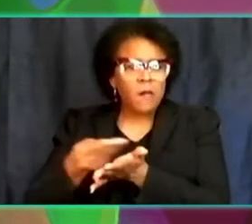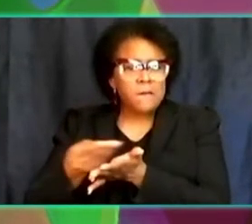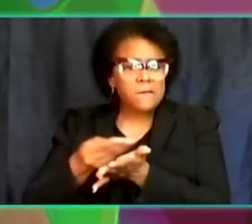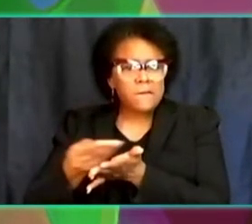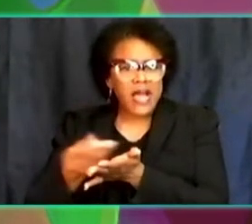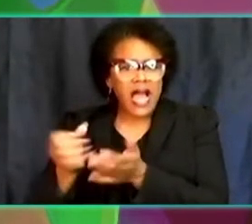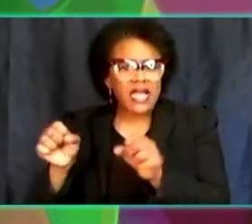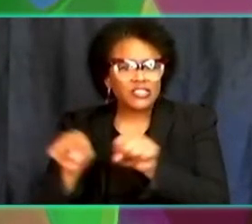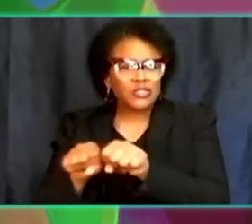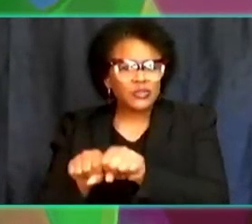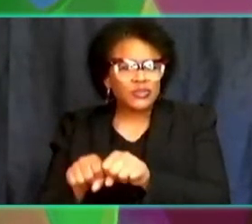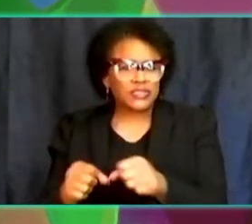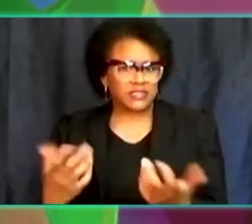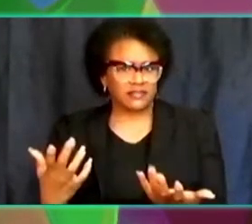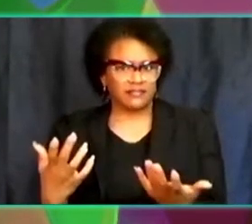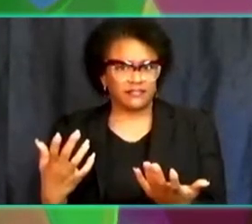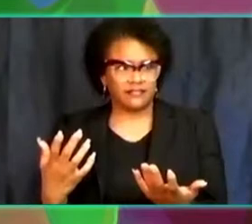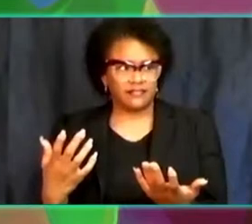because